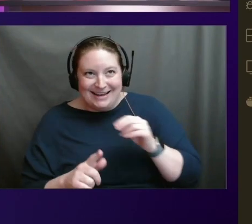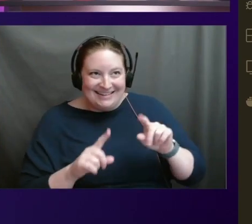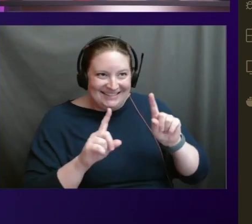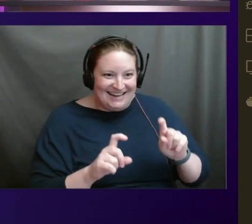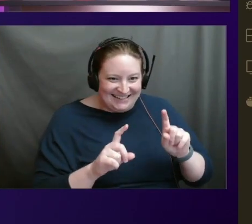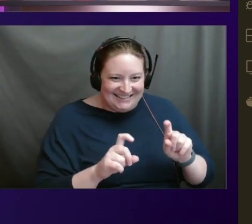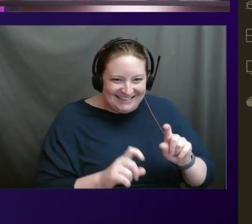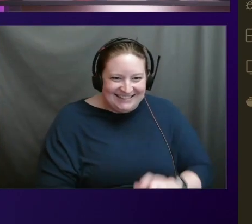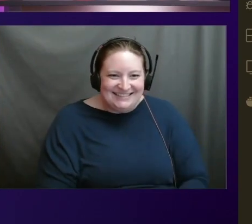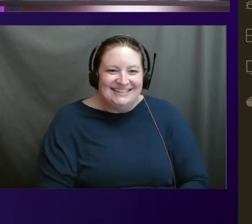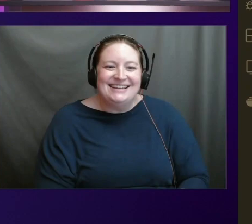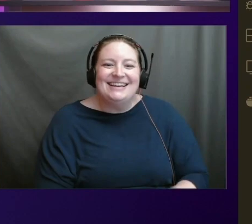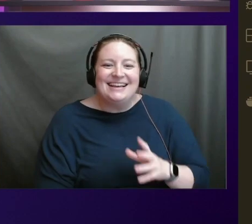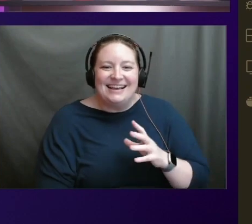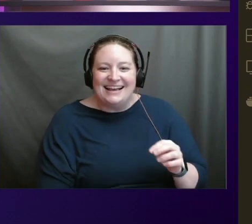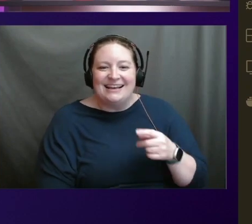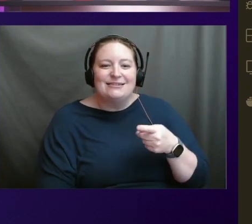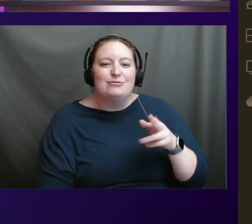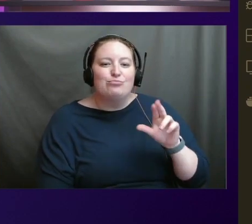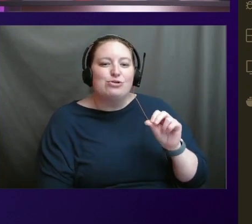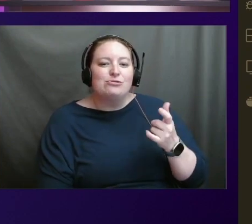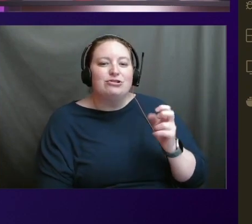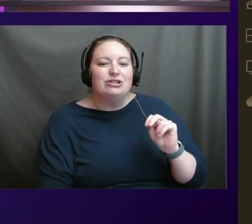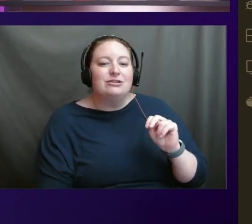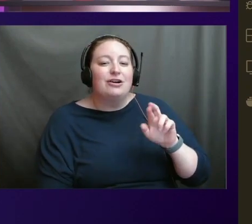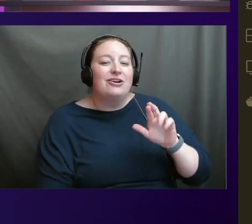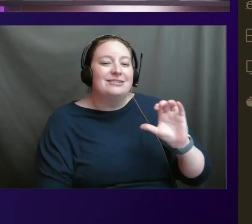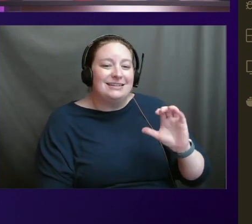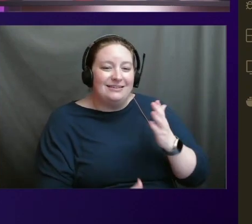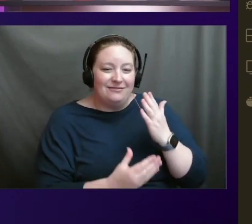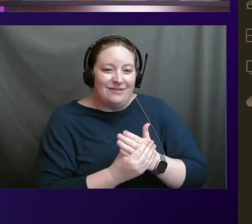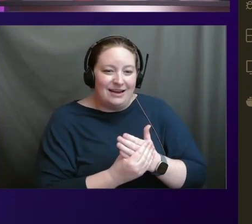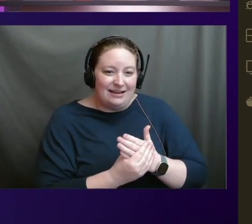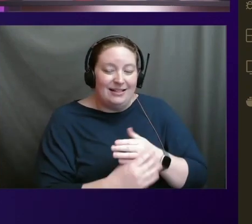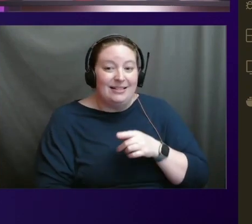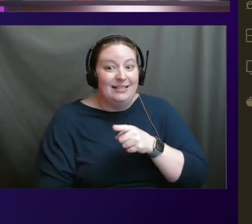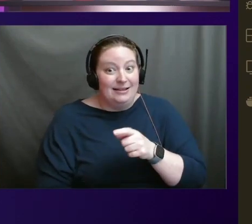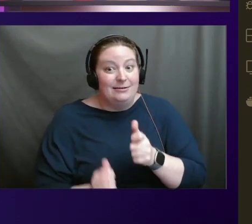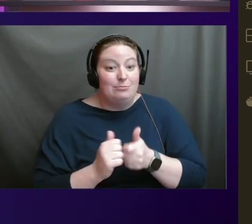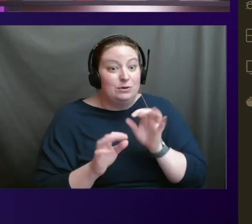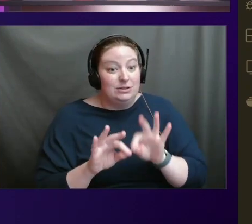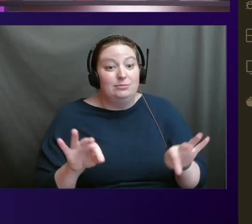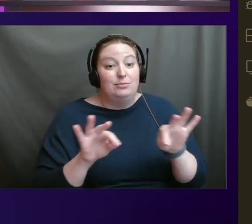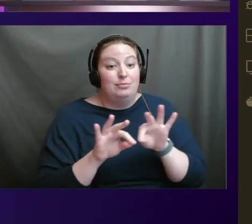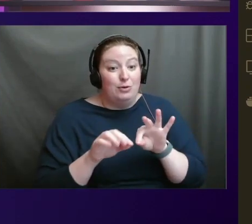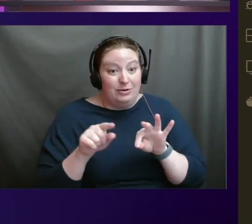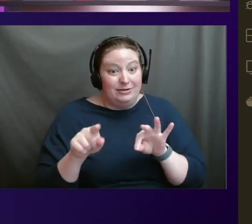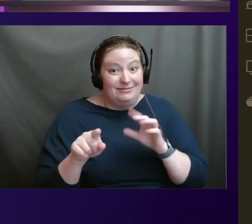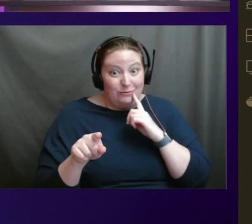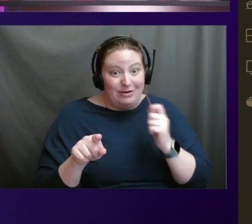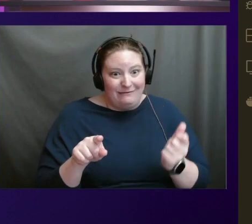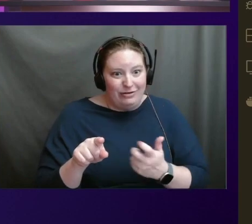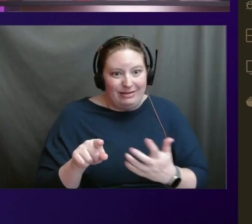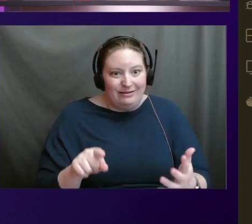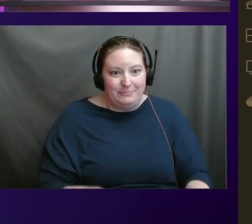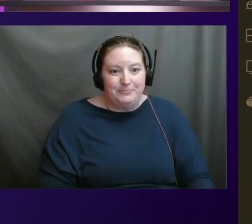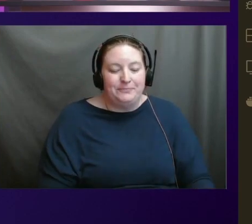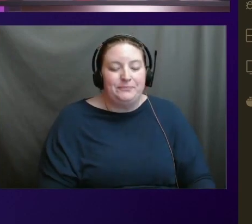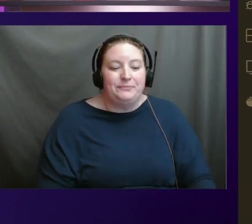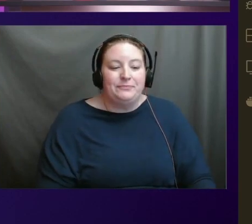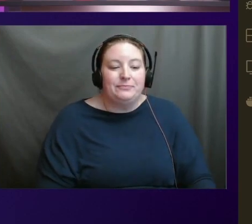And then there's this Progen RC file, which is arguably the most important in this whole thing.